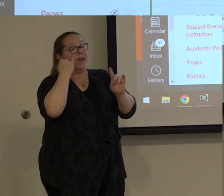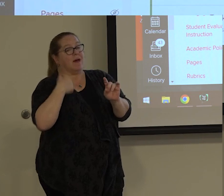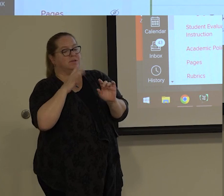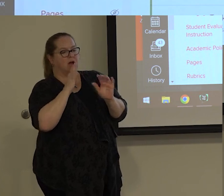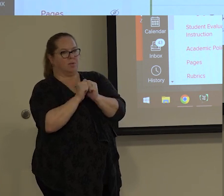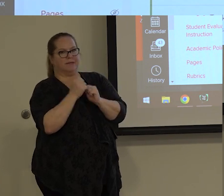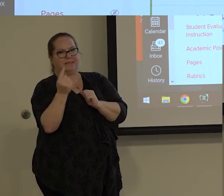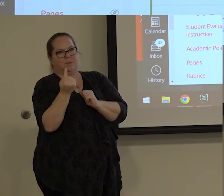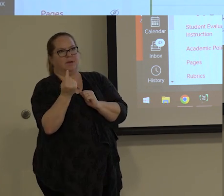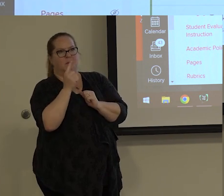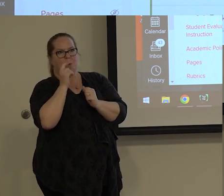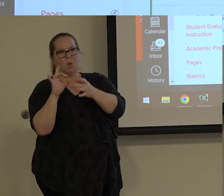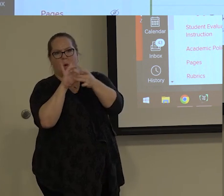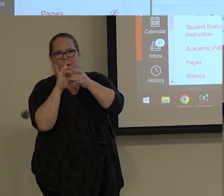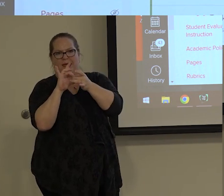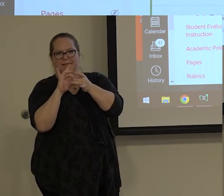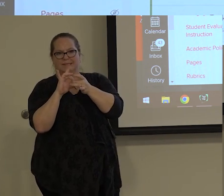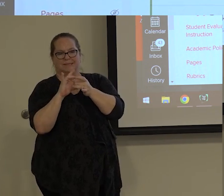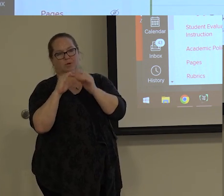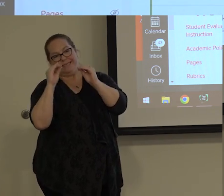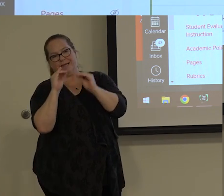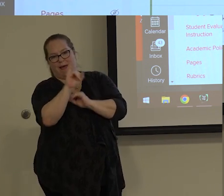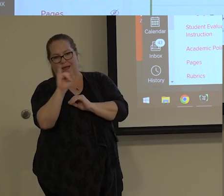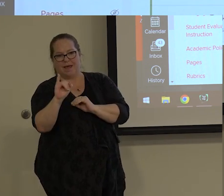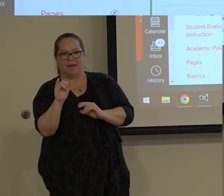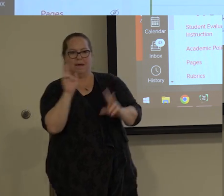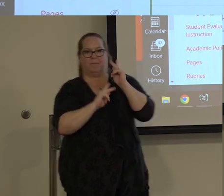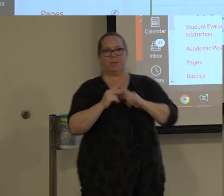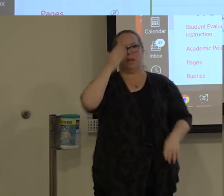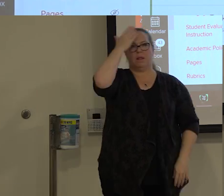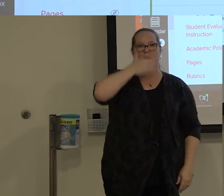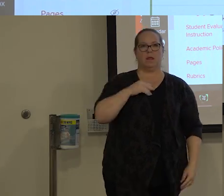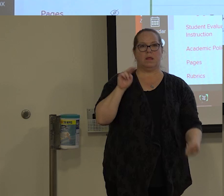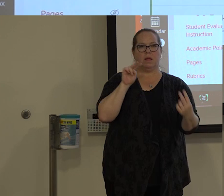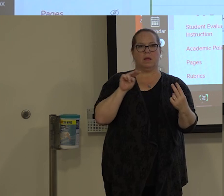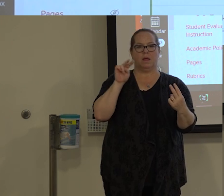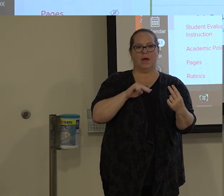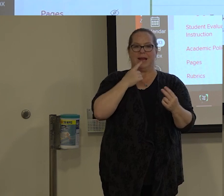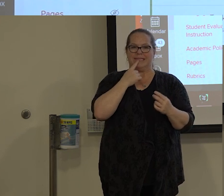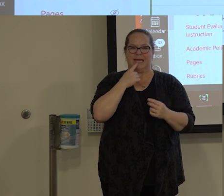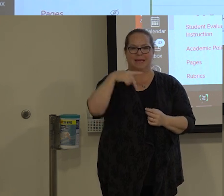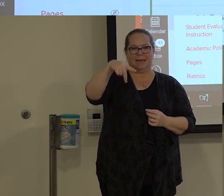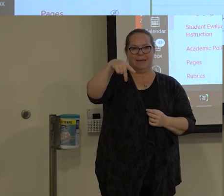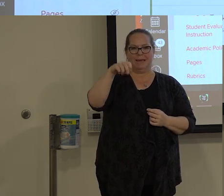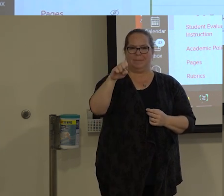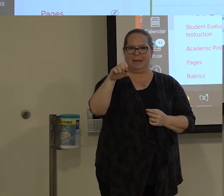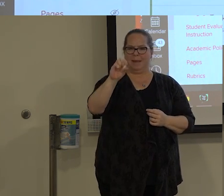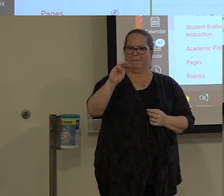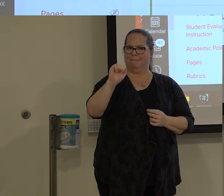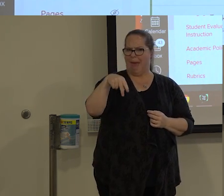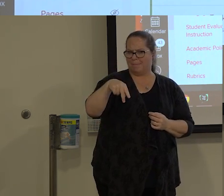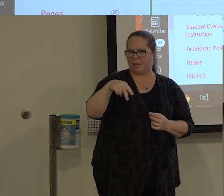someone who coordinates or teaches in II, people tend to stare at me rather blankly when I reference terms like PMAT or learning